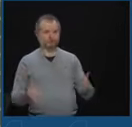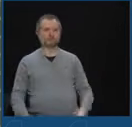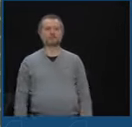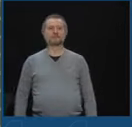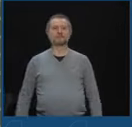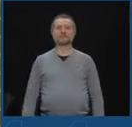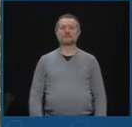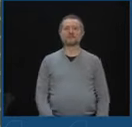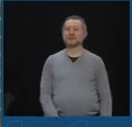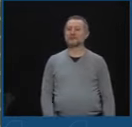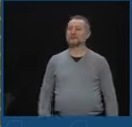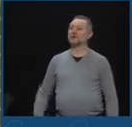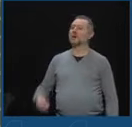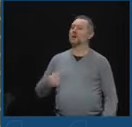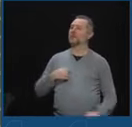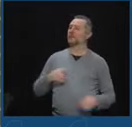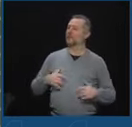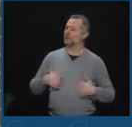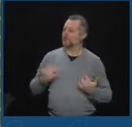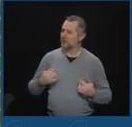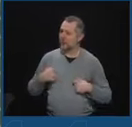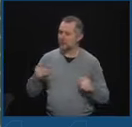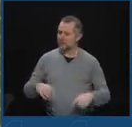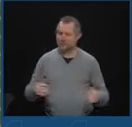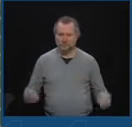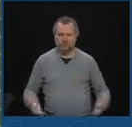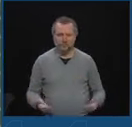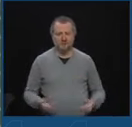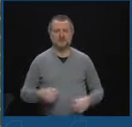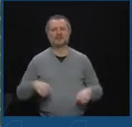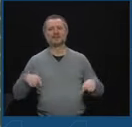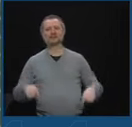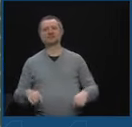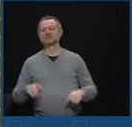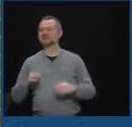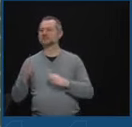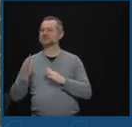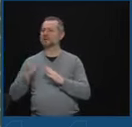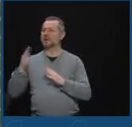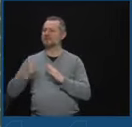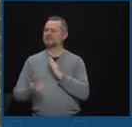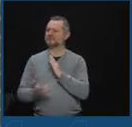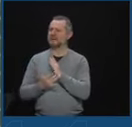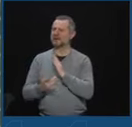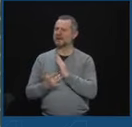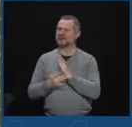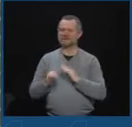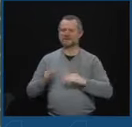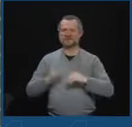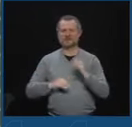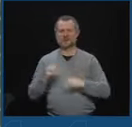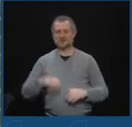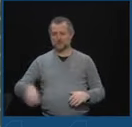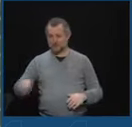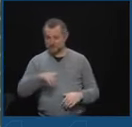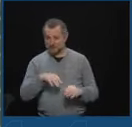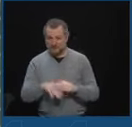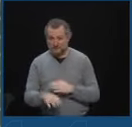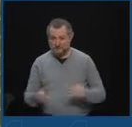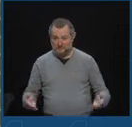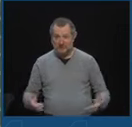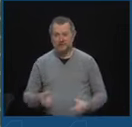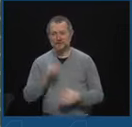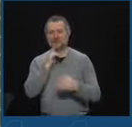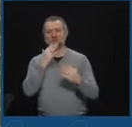I am thrilled to be here today at this state-of-the-art facility that you're getting to use. I want to thank Commissioner Bray